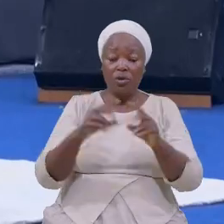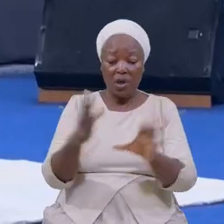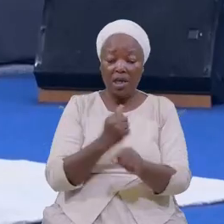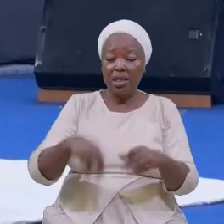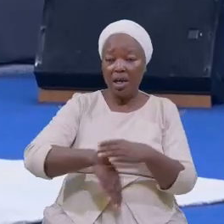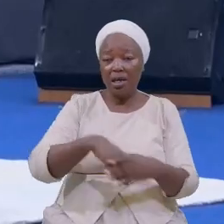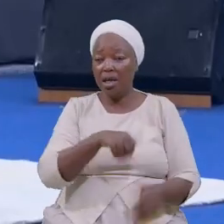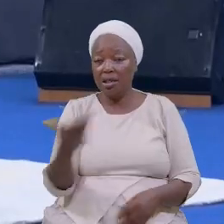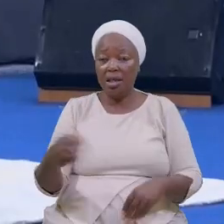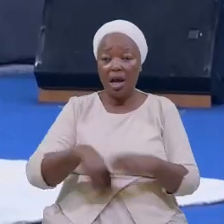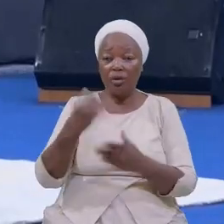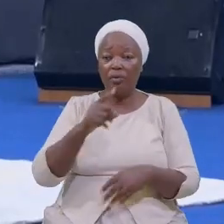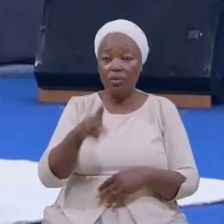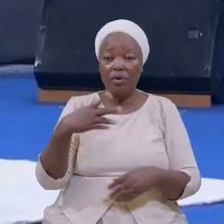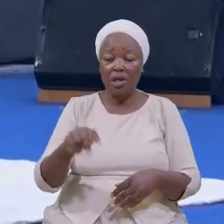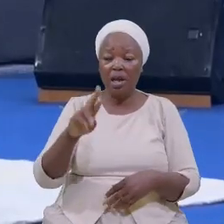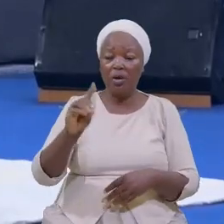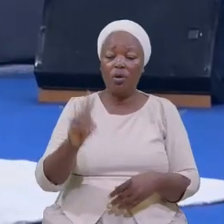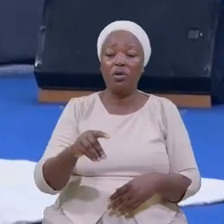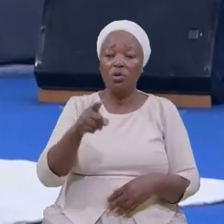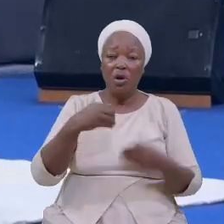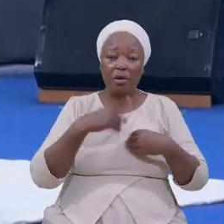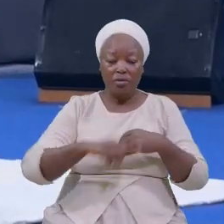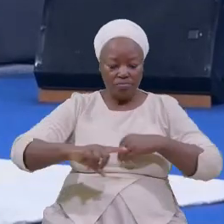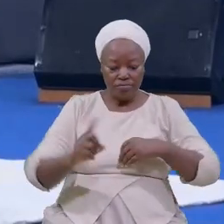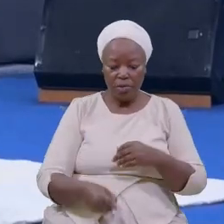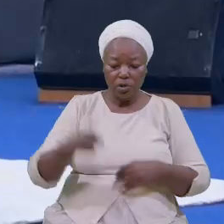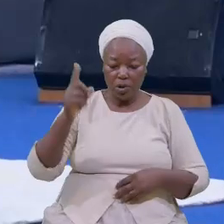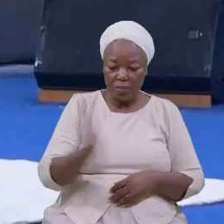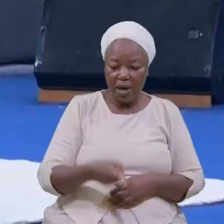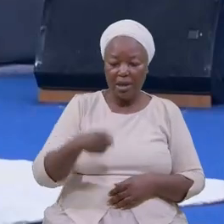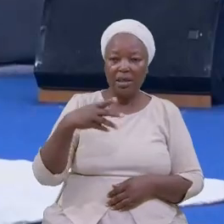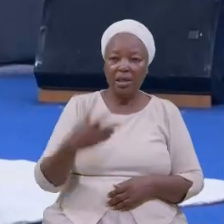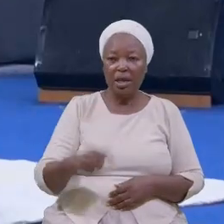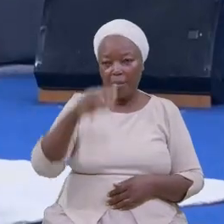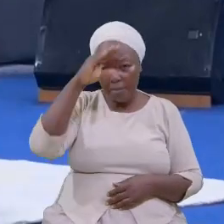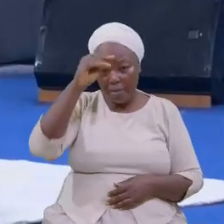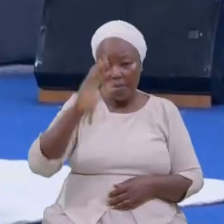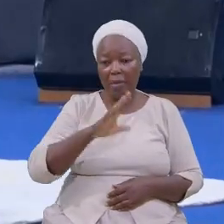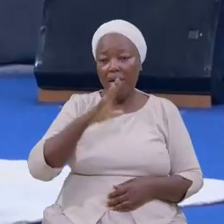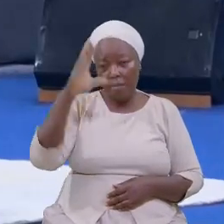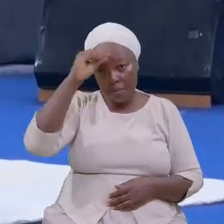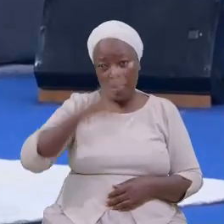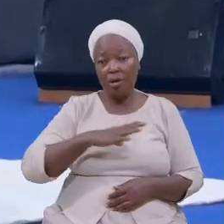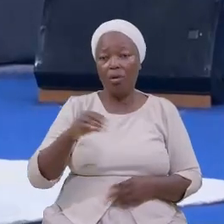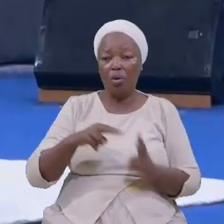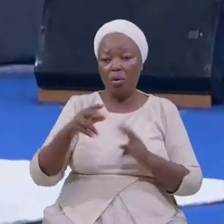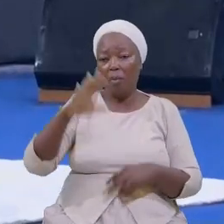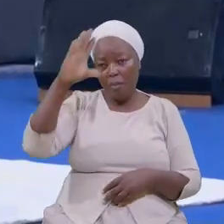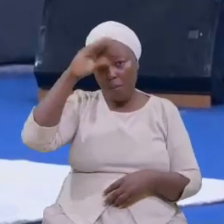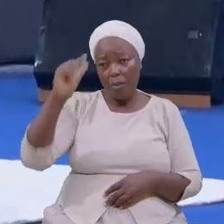the rod, you have to smite the man, you have to smite the boy or the girl. It was